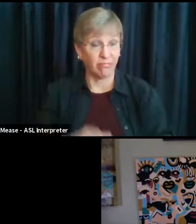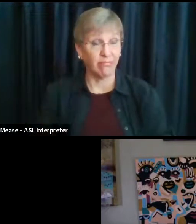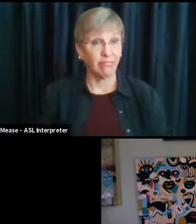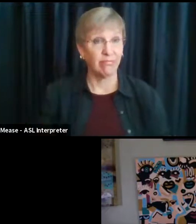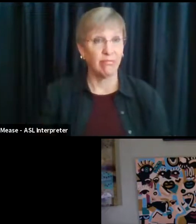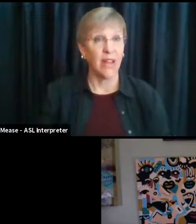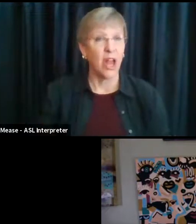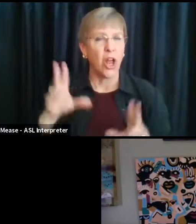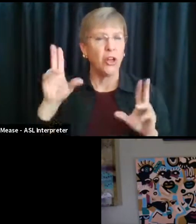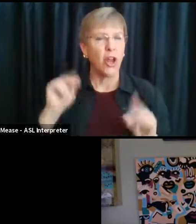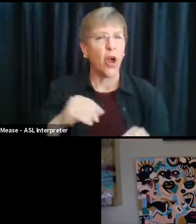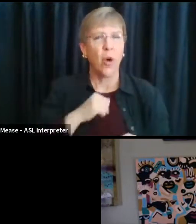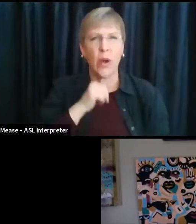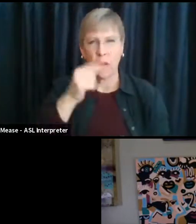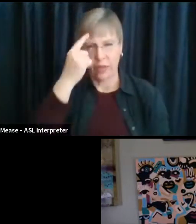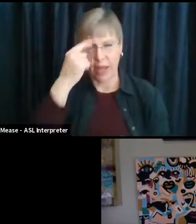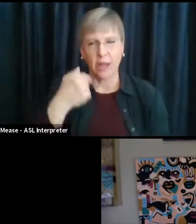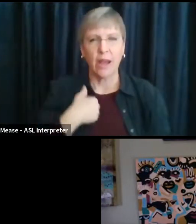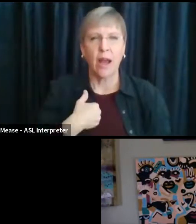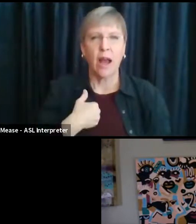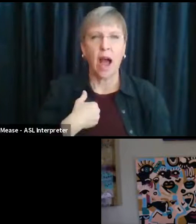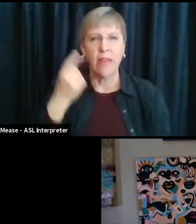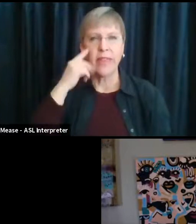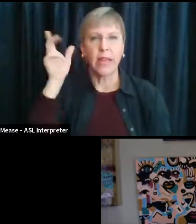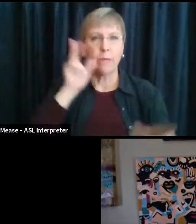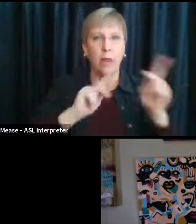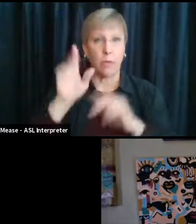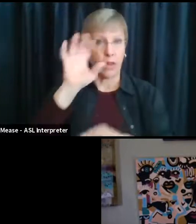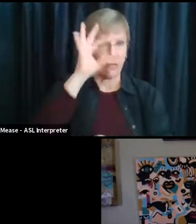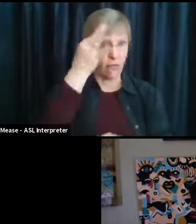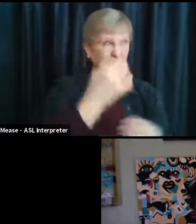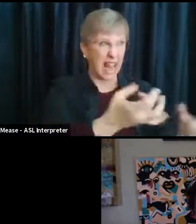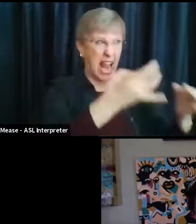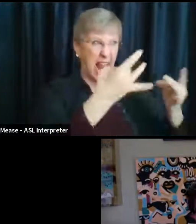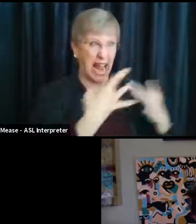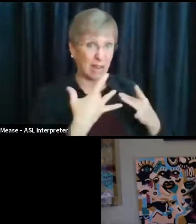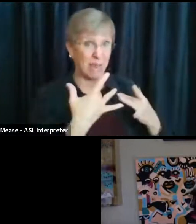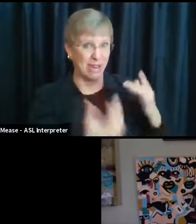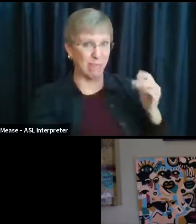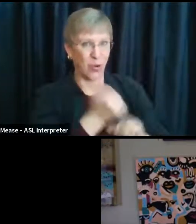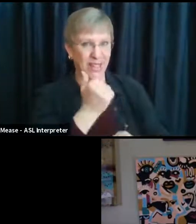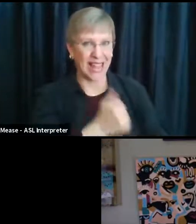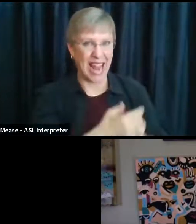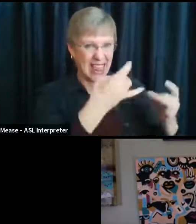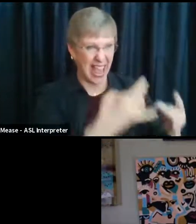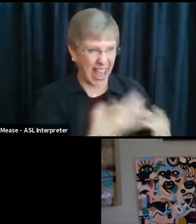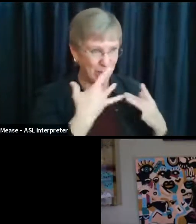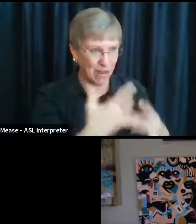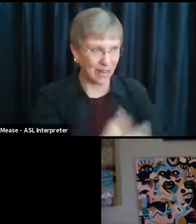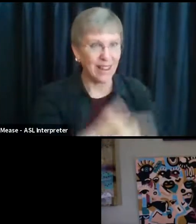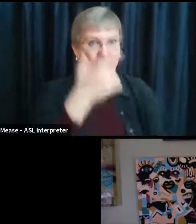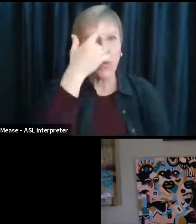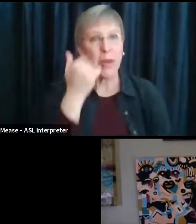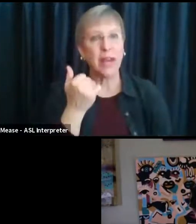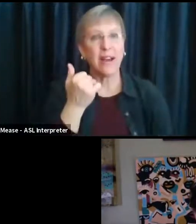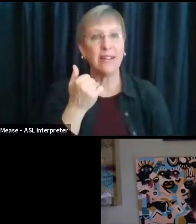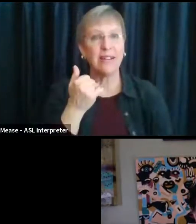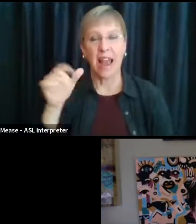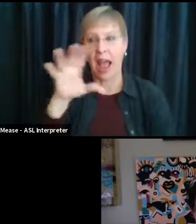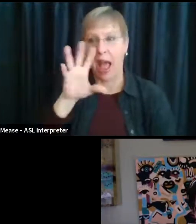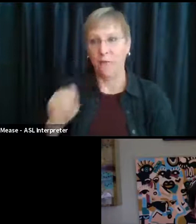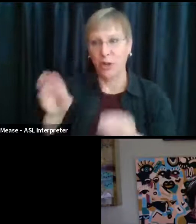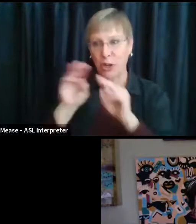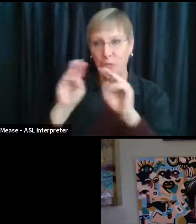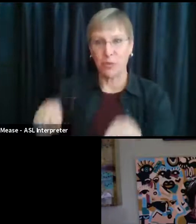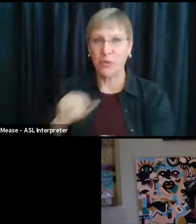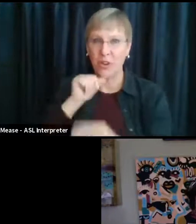No, I don't think. I think people in France mostly hate me because, you know, African museums are